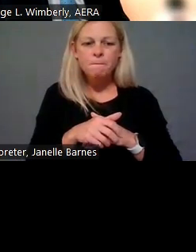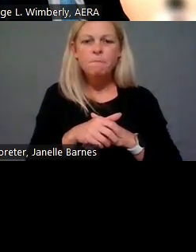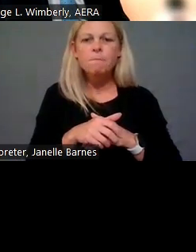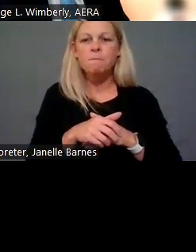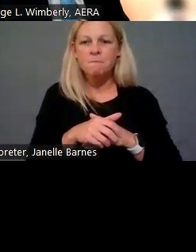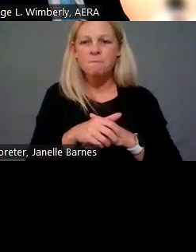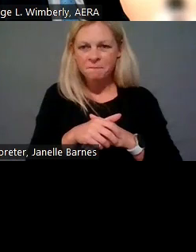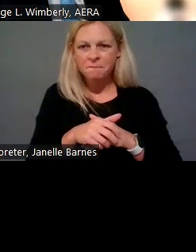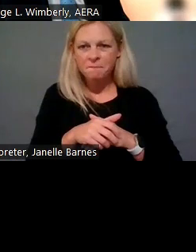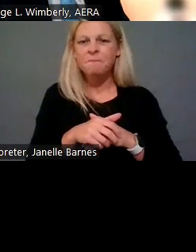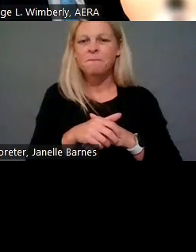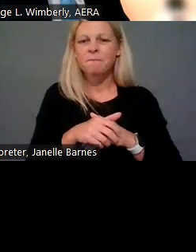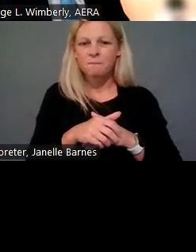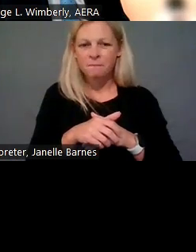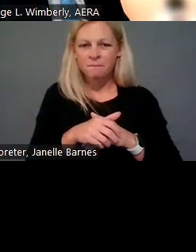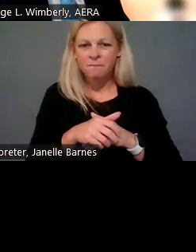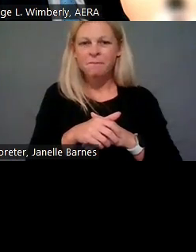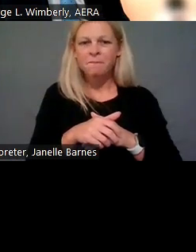Okay.